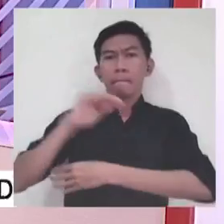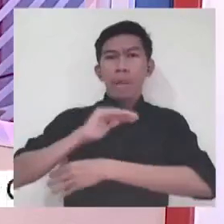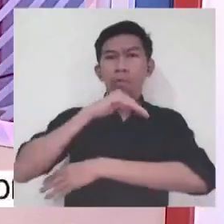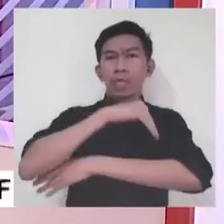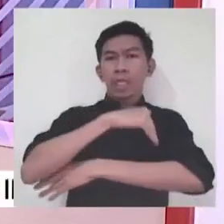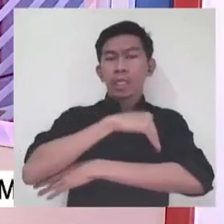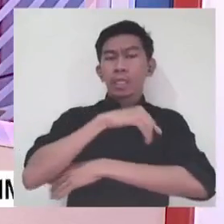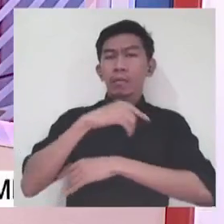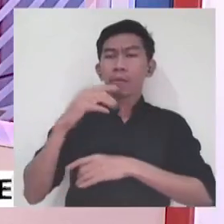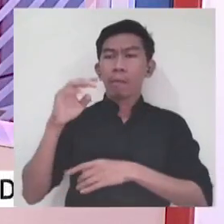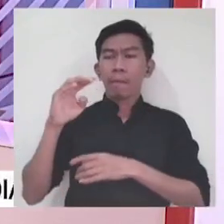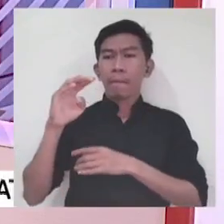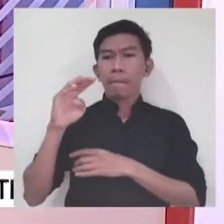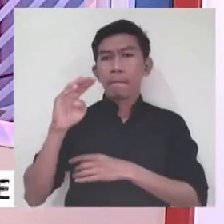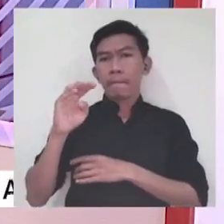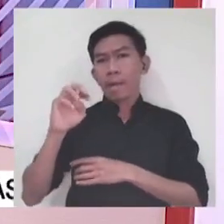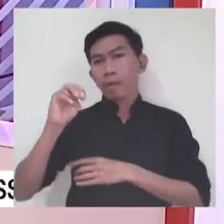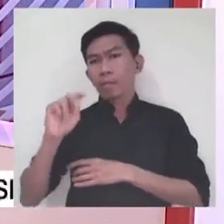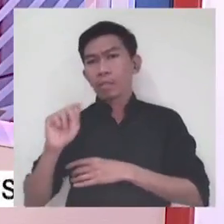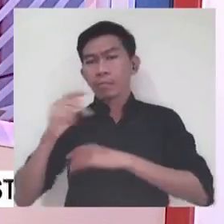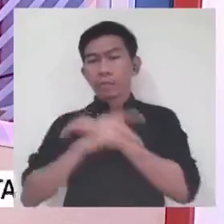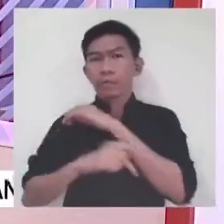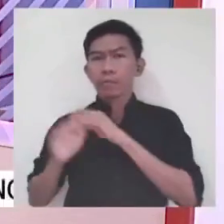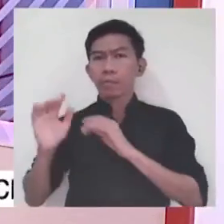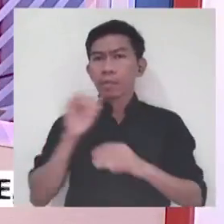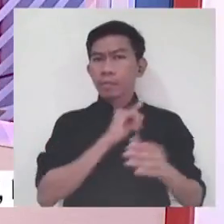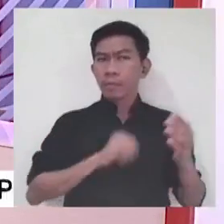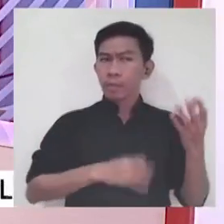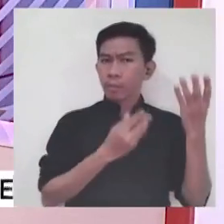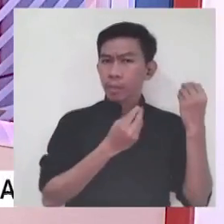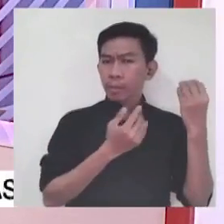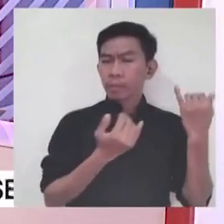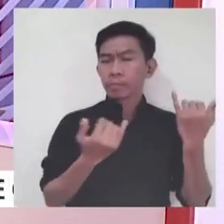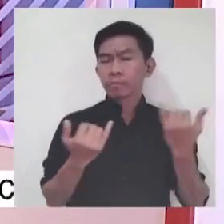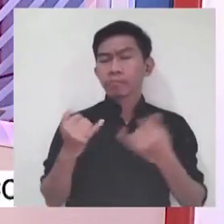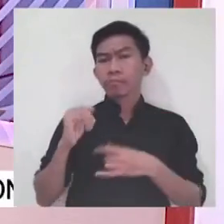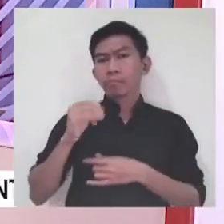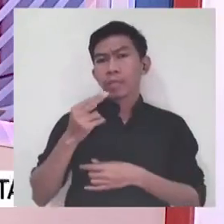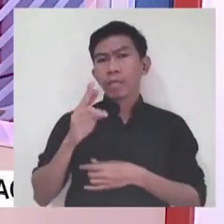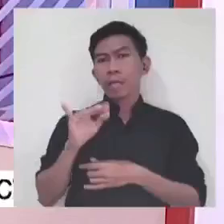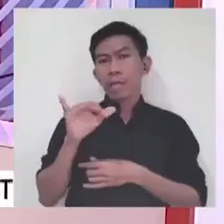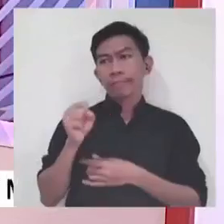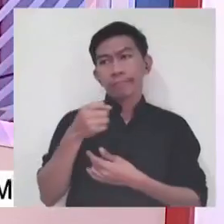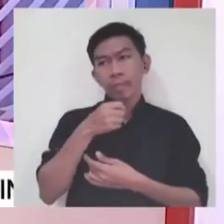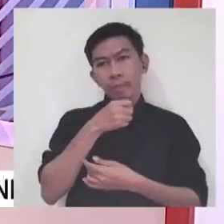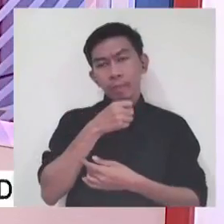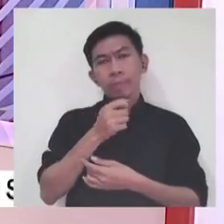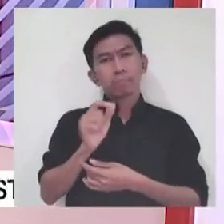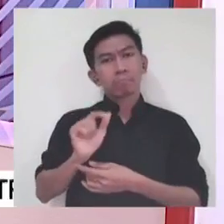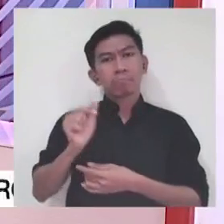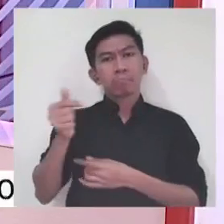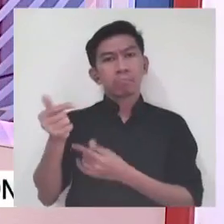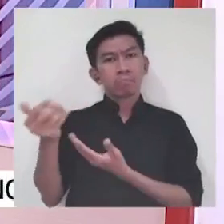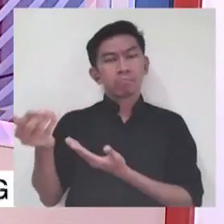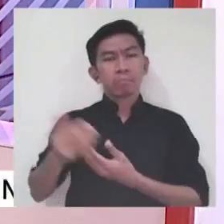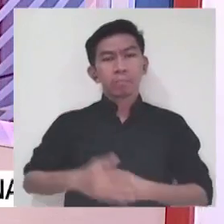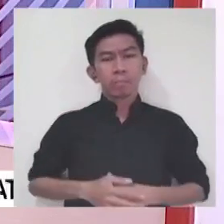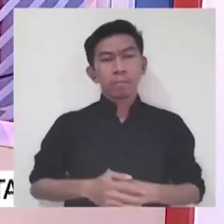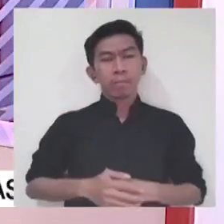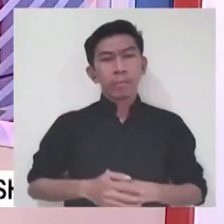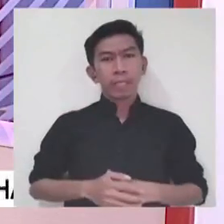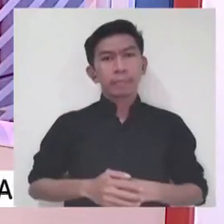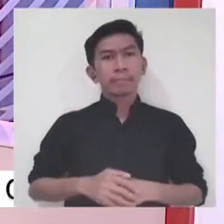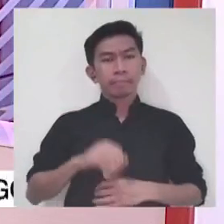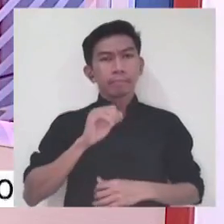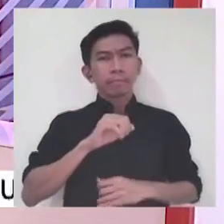situation in Isabela. Our very own Harris Julio now joins us. Harris, over to you. Yes, Carmina, good morning.